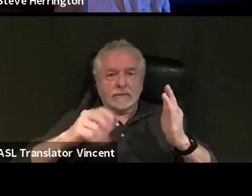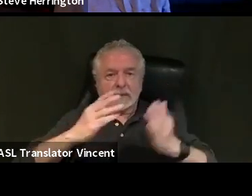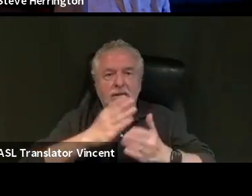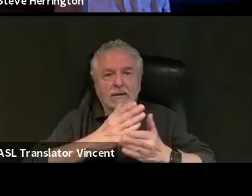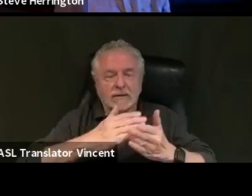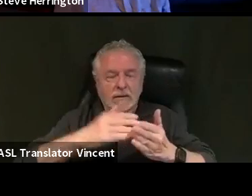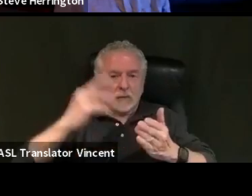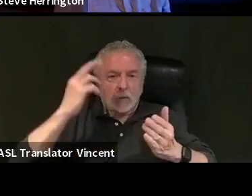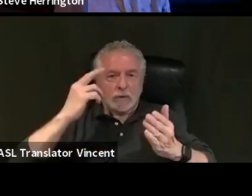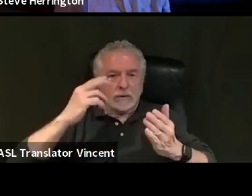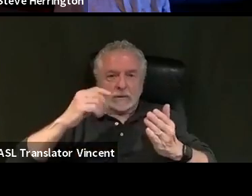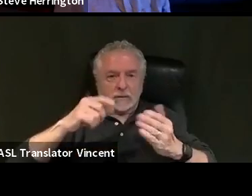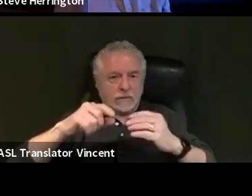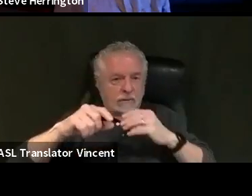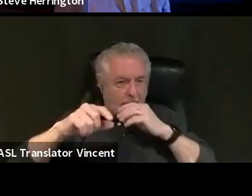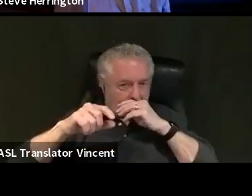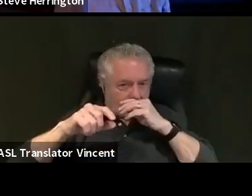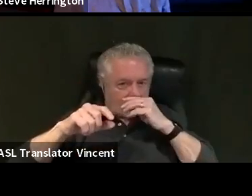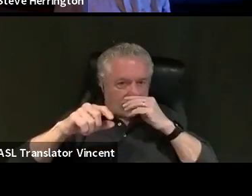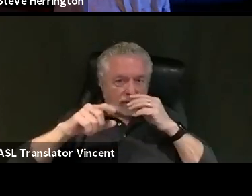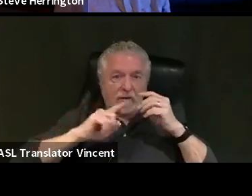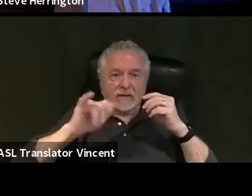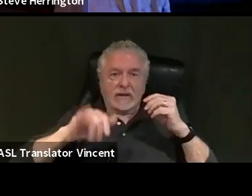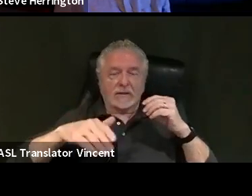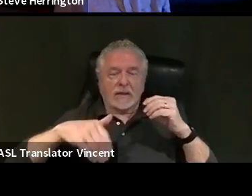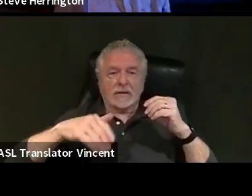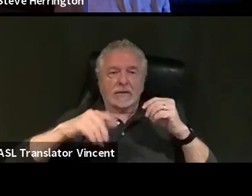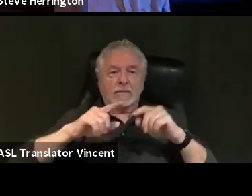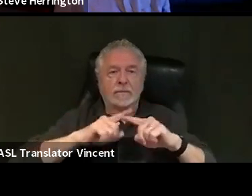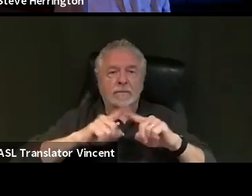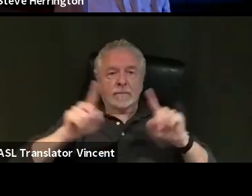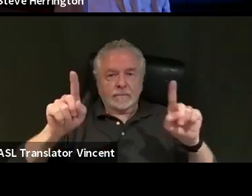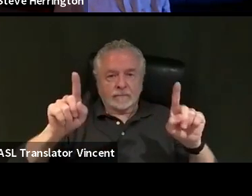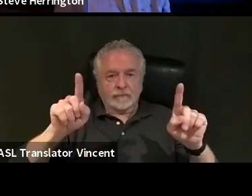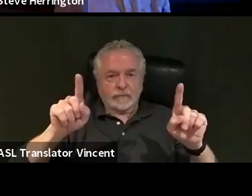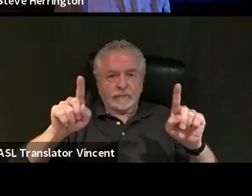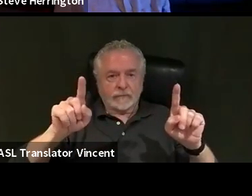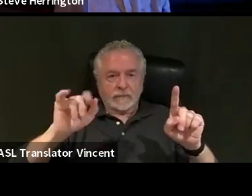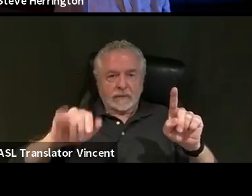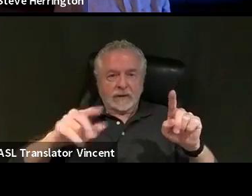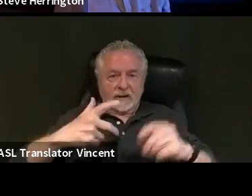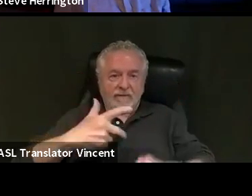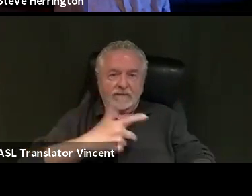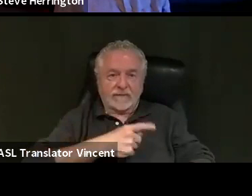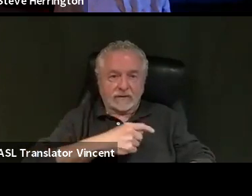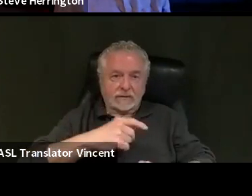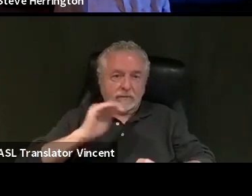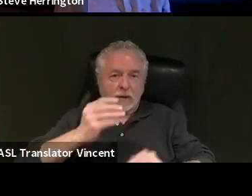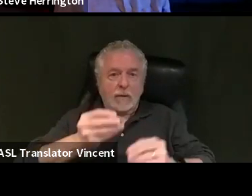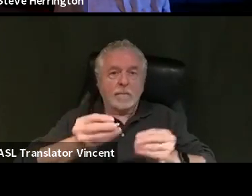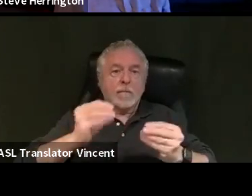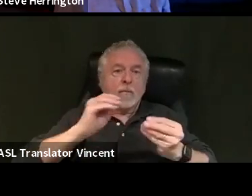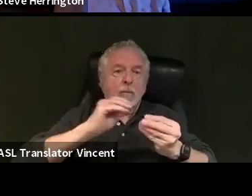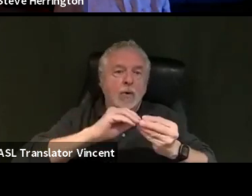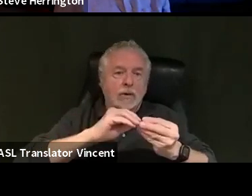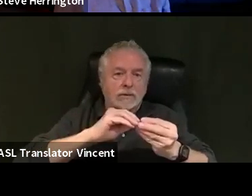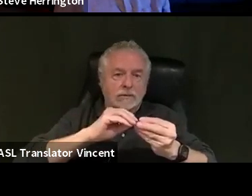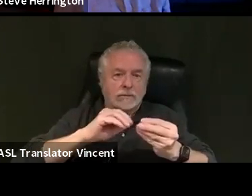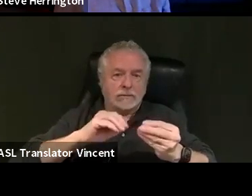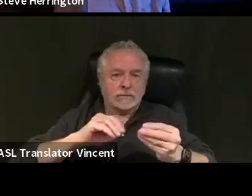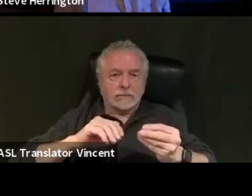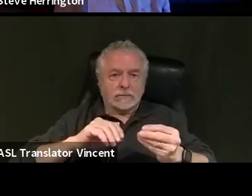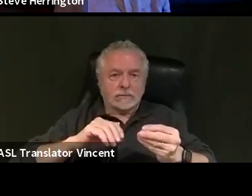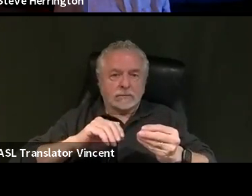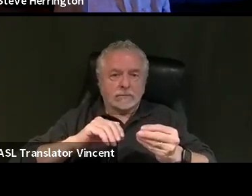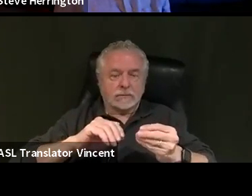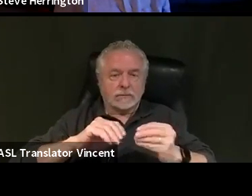for some reason, I don't know if we necessarily know the answer to this yet, but the vaccine seems to be more